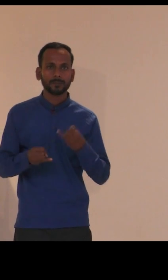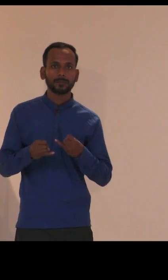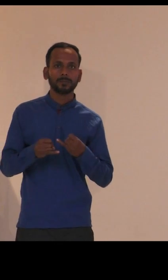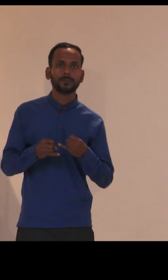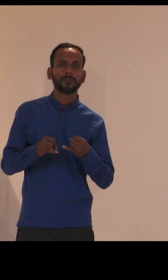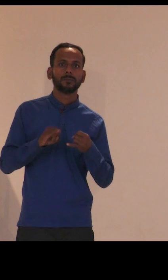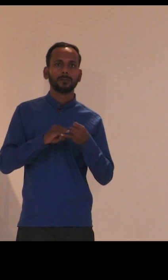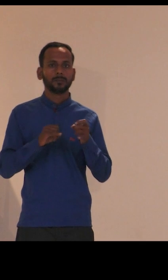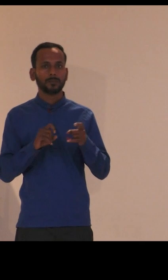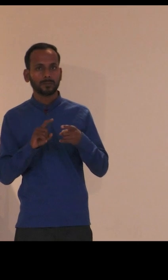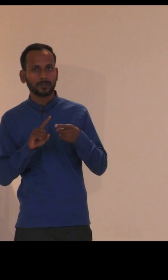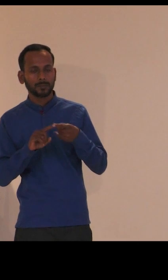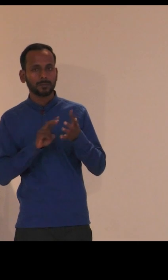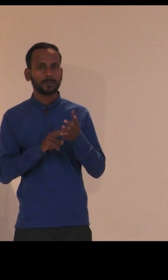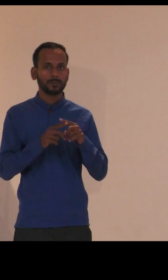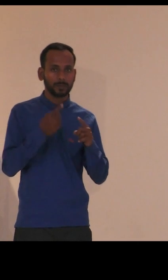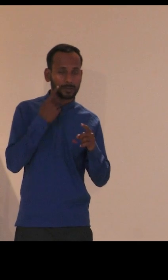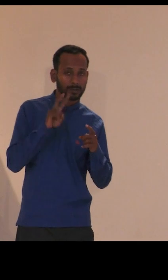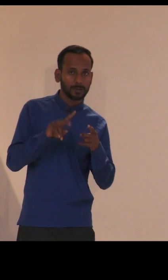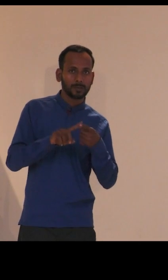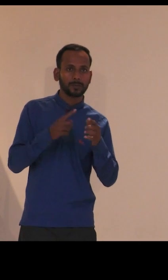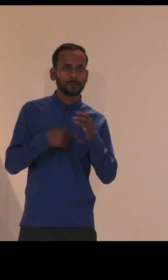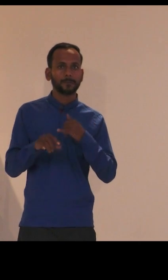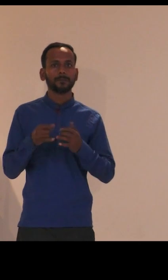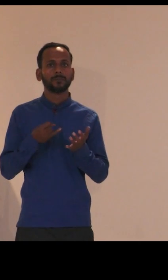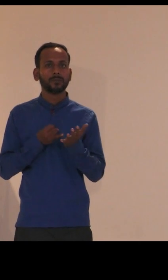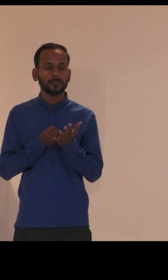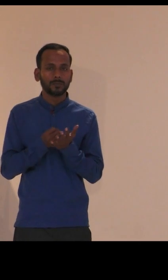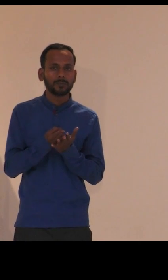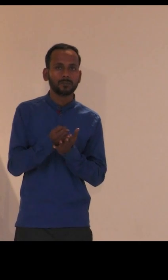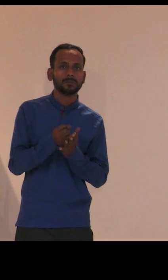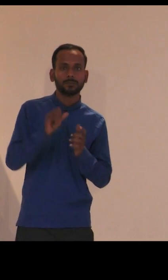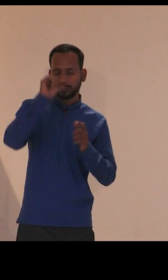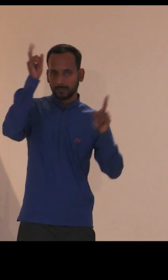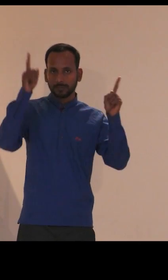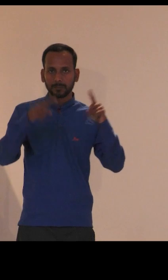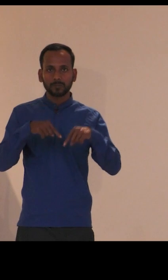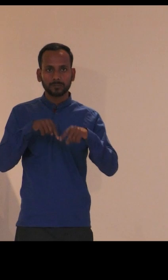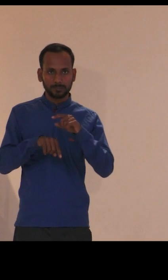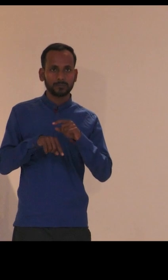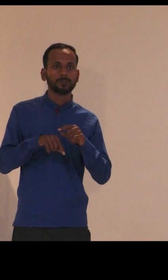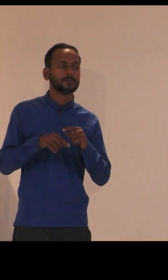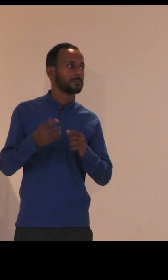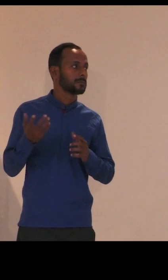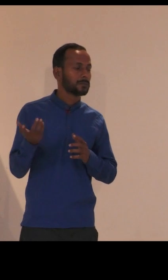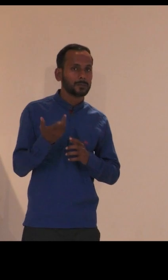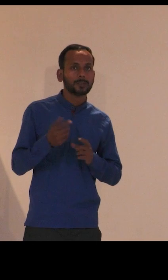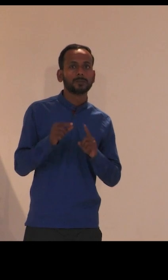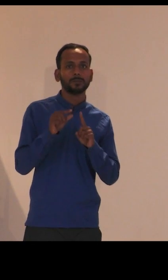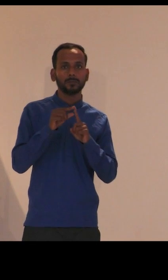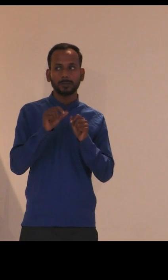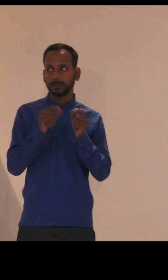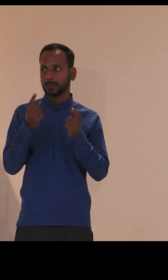politically sensitive issue, that's when rural India is covered. So that's where PARI came